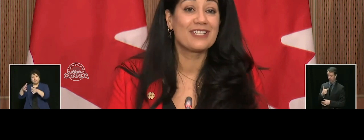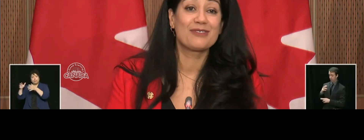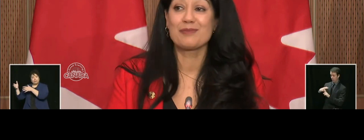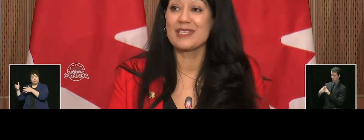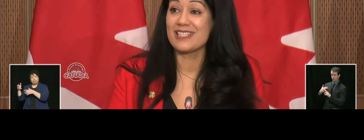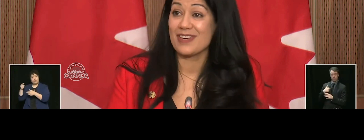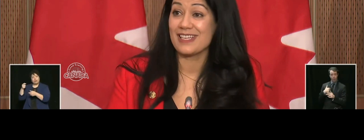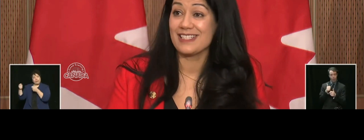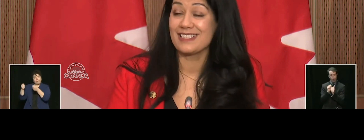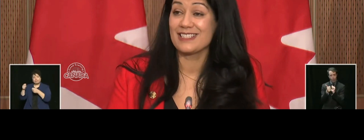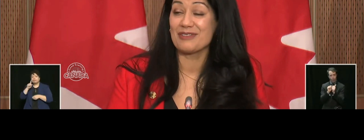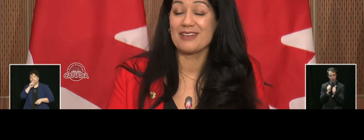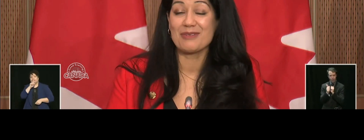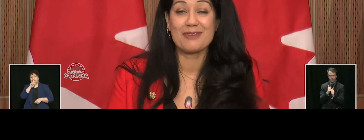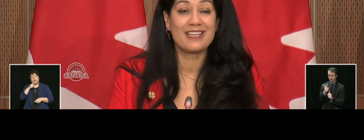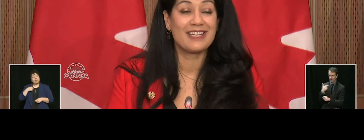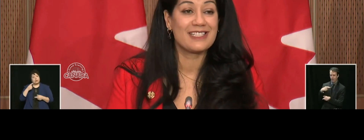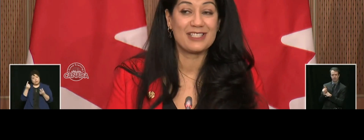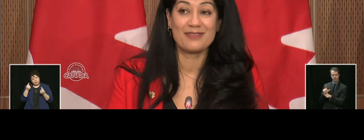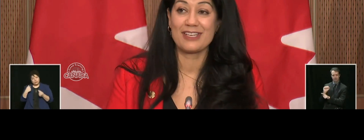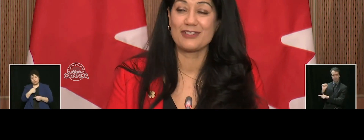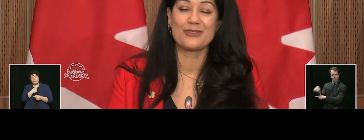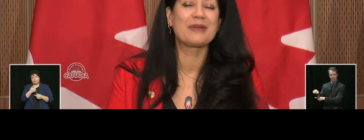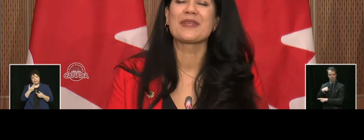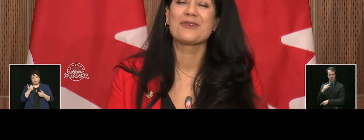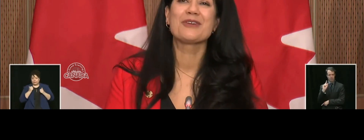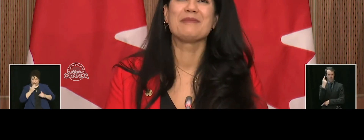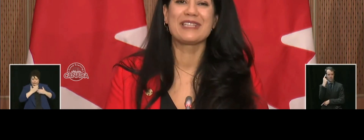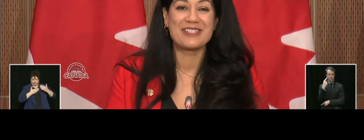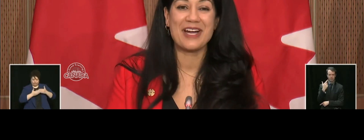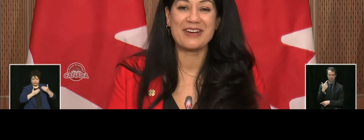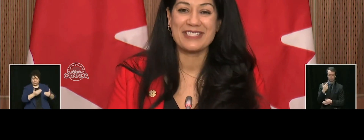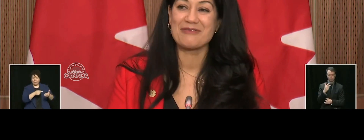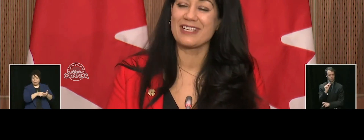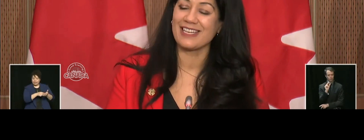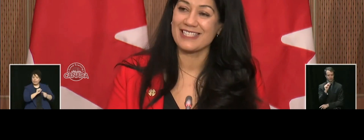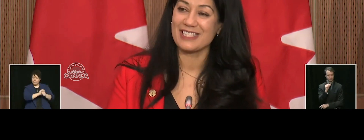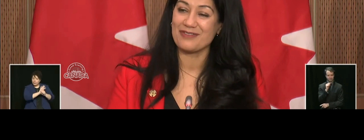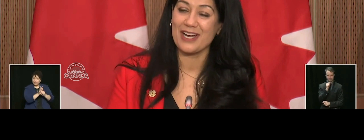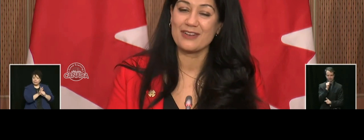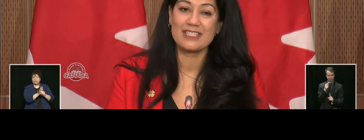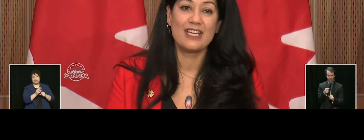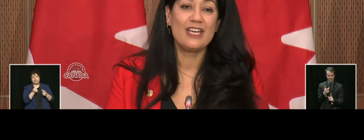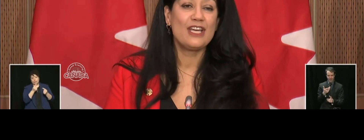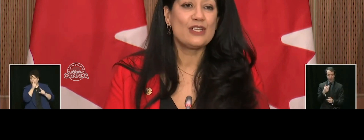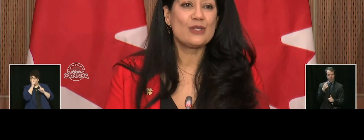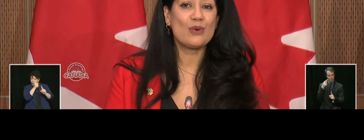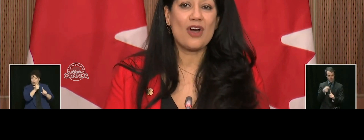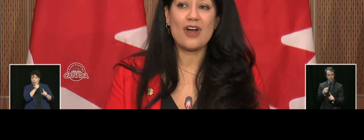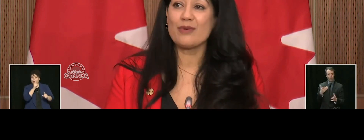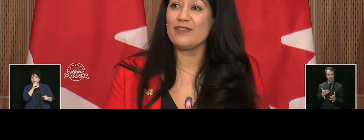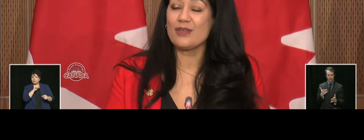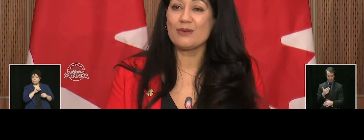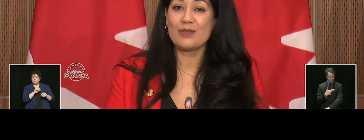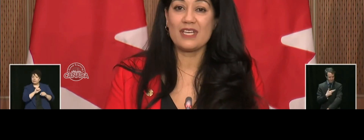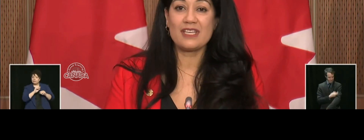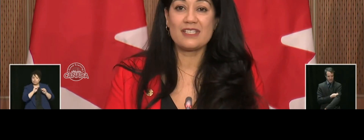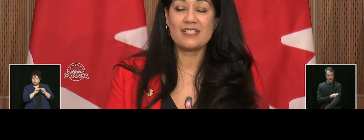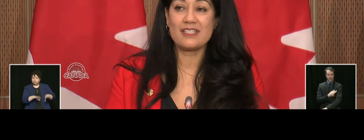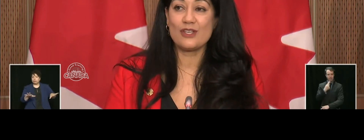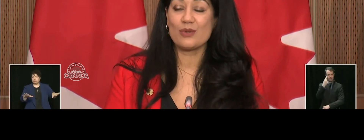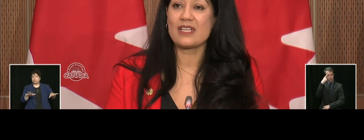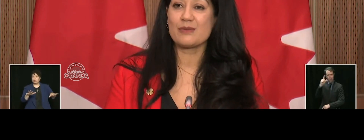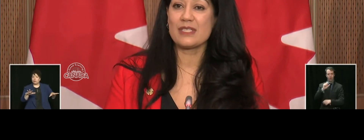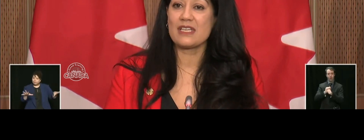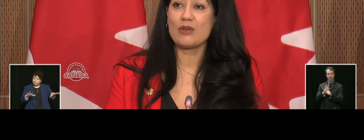What we're trying to do is beat this vaccine, and we're working against this. Trying to beat this virus and working against this virus. So our review